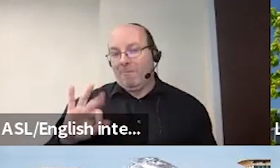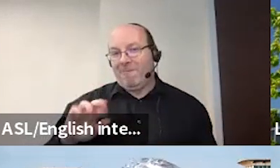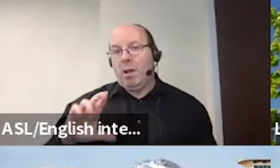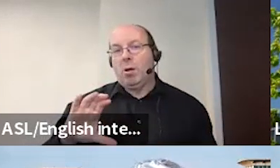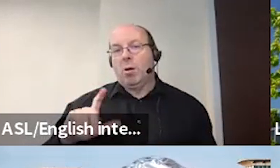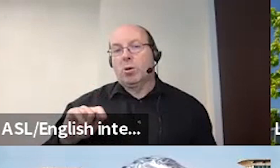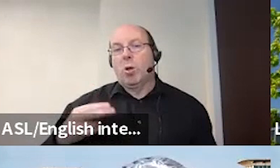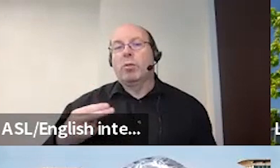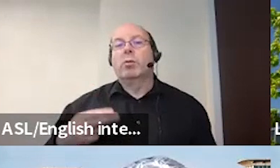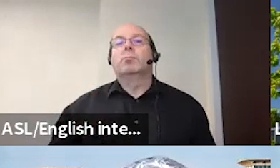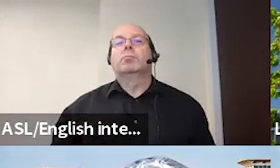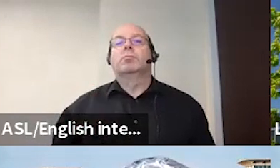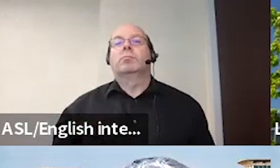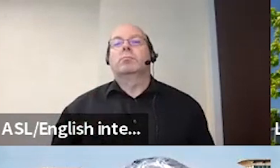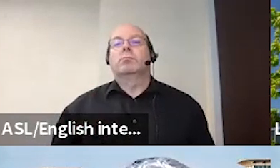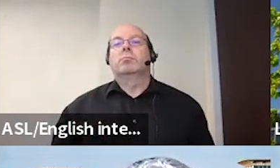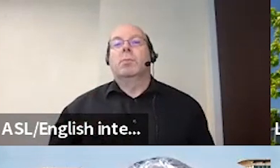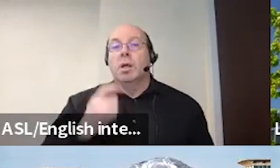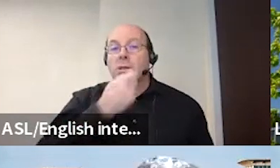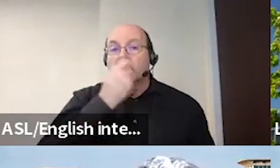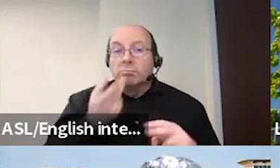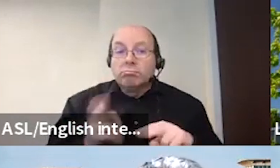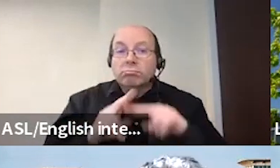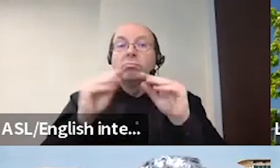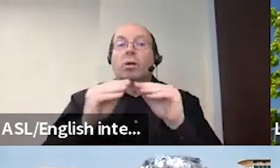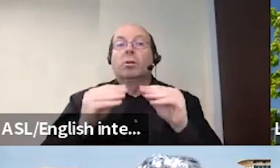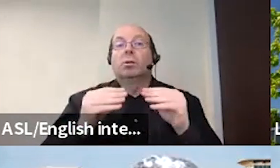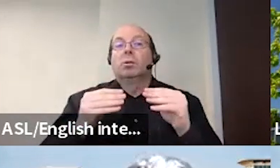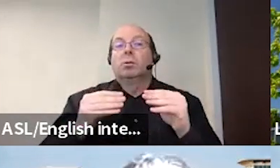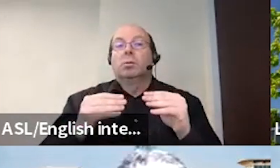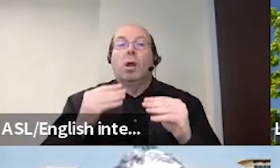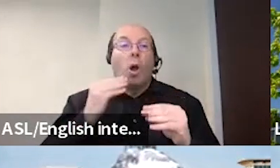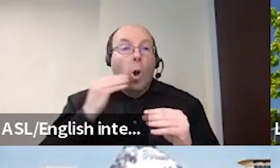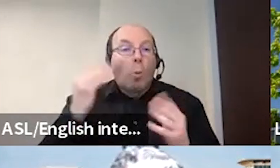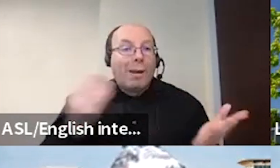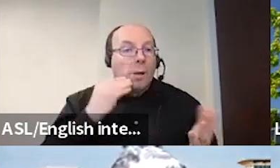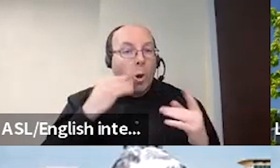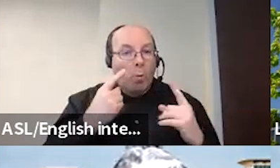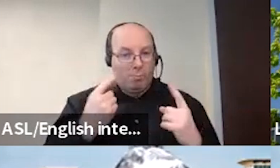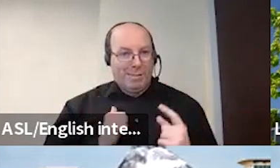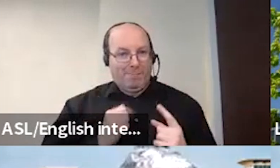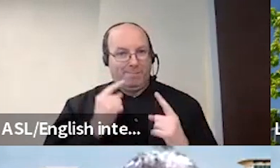up testing, provide at-home testing, and provide proper masks to students who cannot afford them?